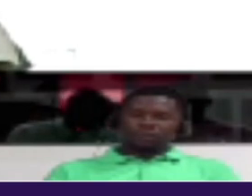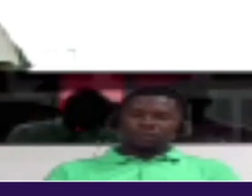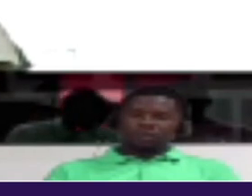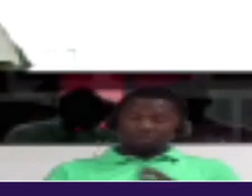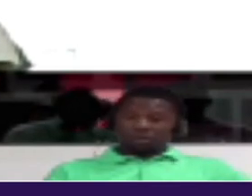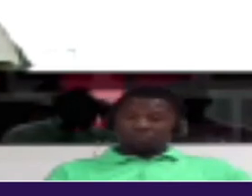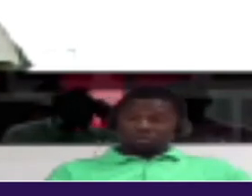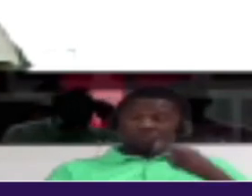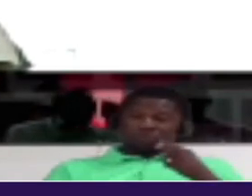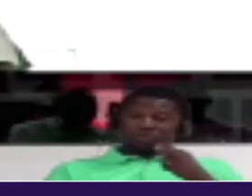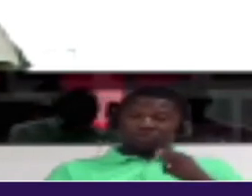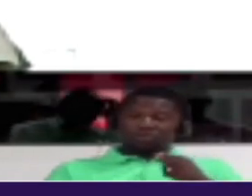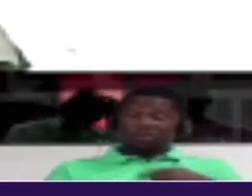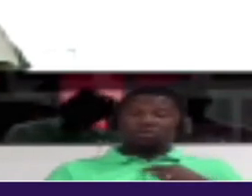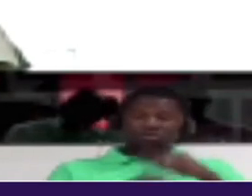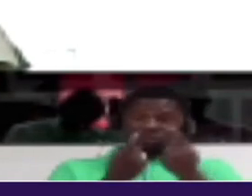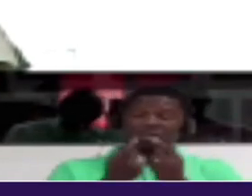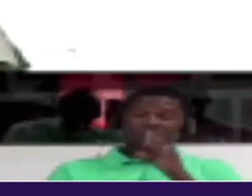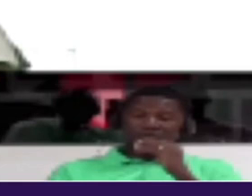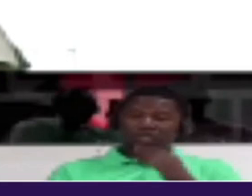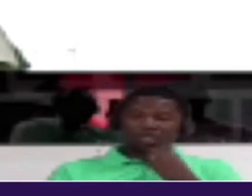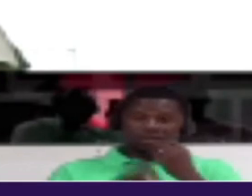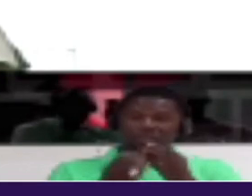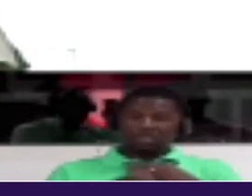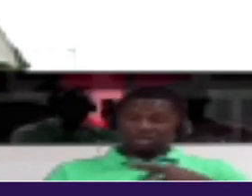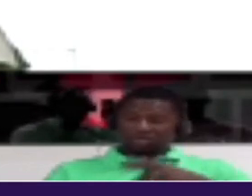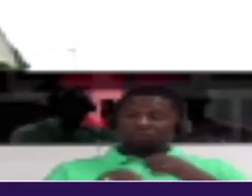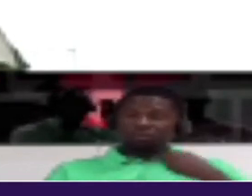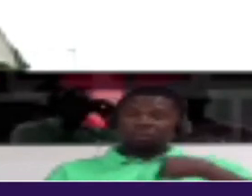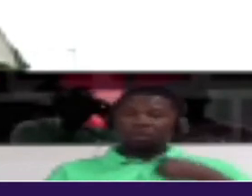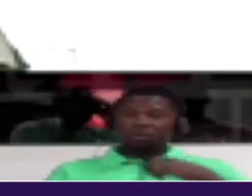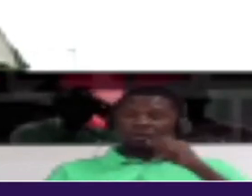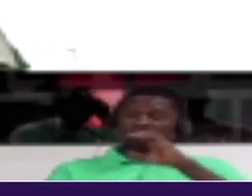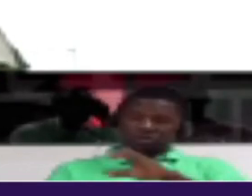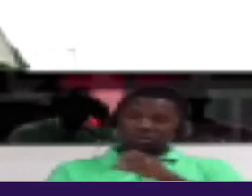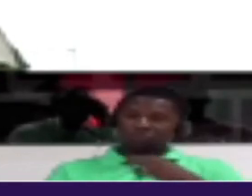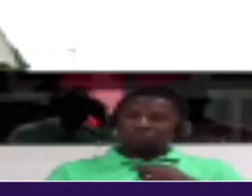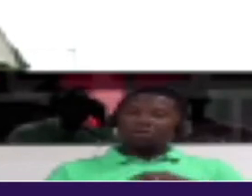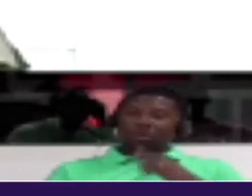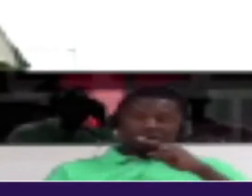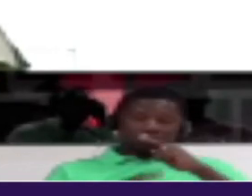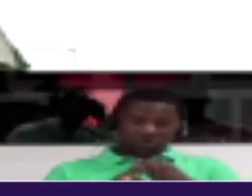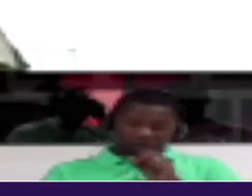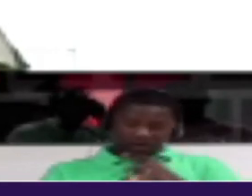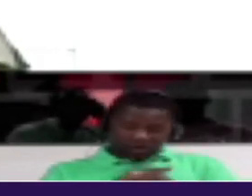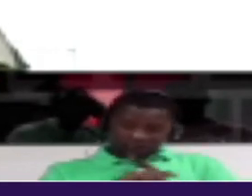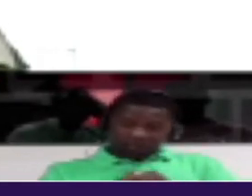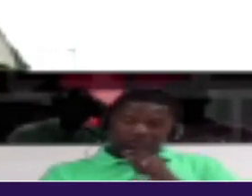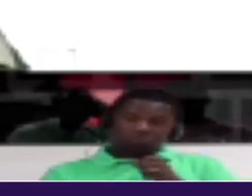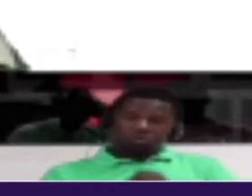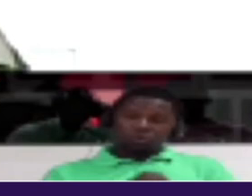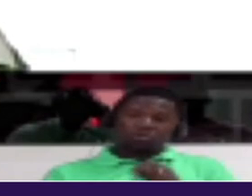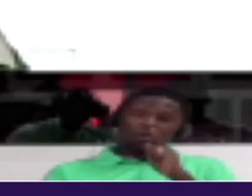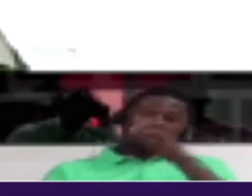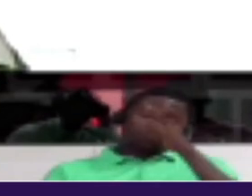I pulled the pistol and there was something I said that in the interest of my country, we are ordered to gun you down. So while I was saying that, these